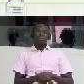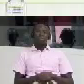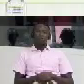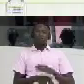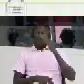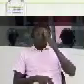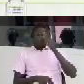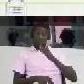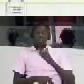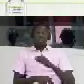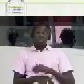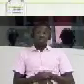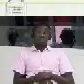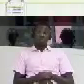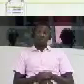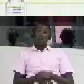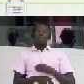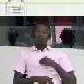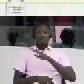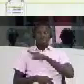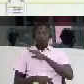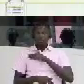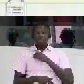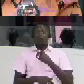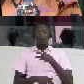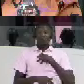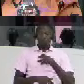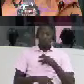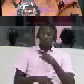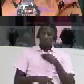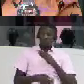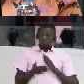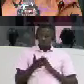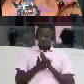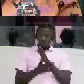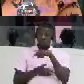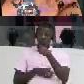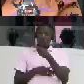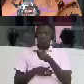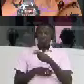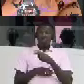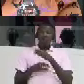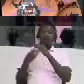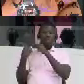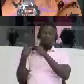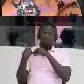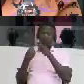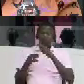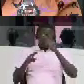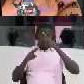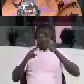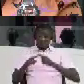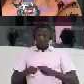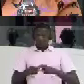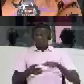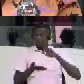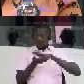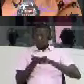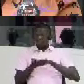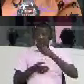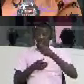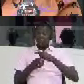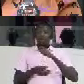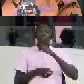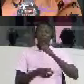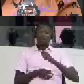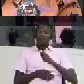you. I would also like to go to your role as discipline, your role on discipline rather of the men.